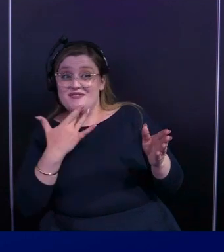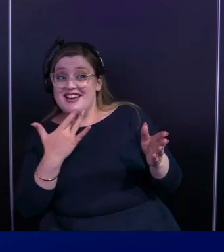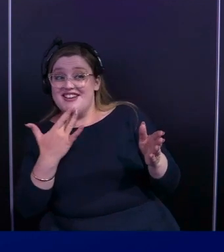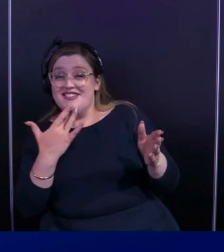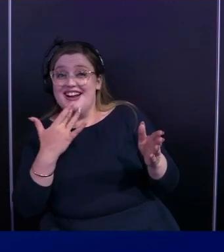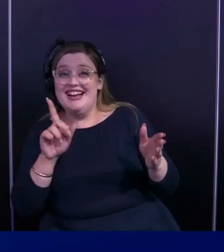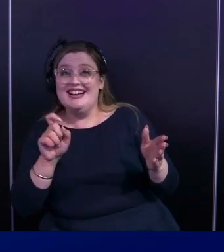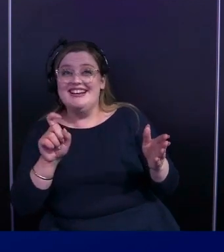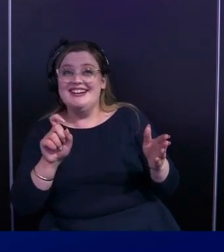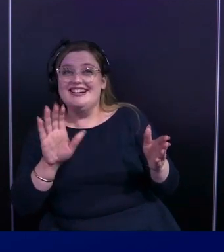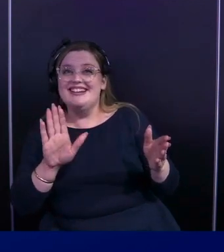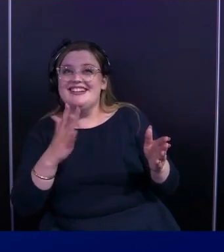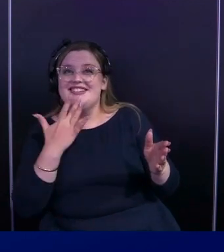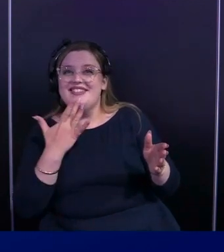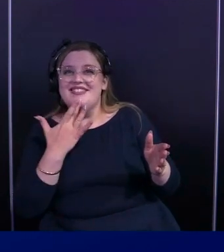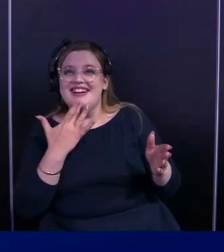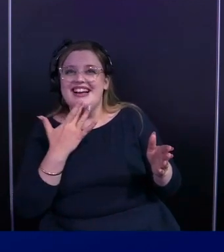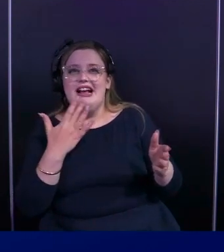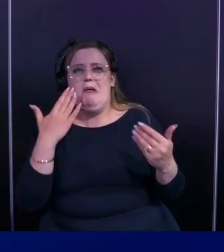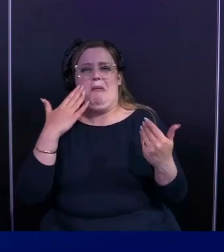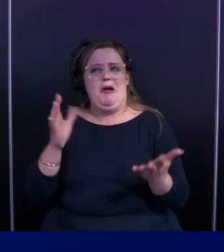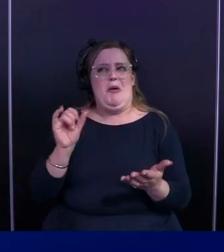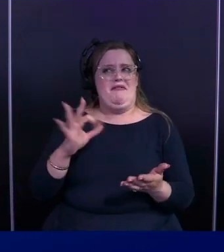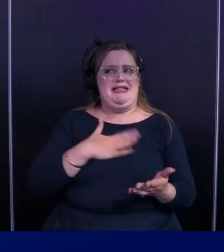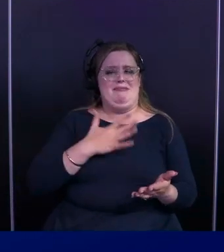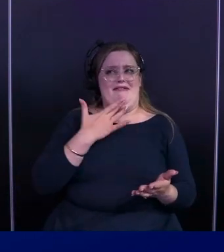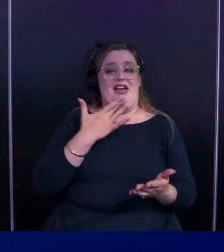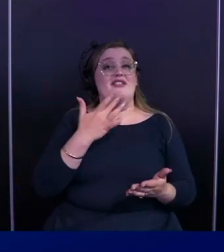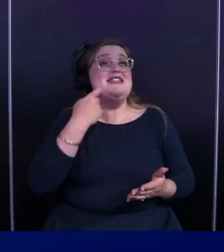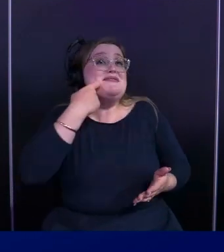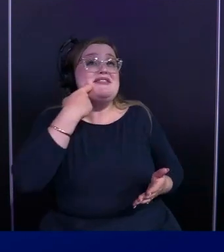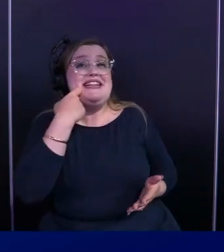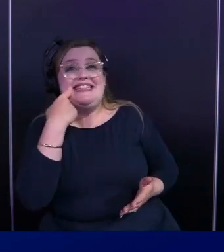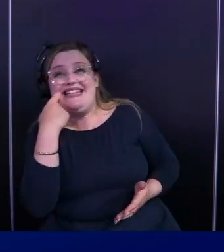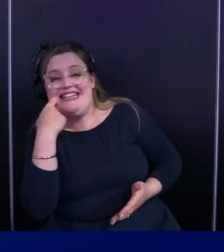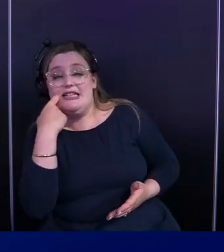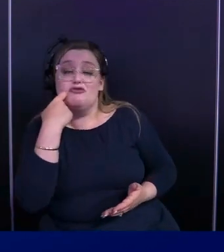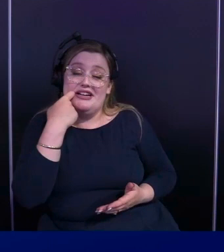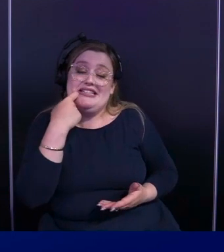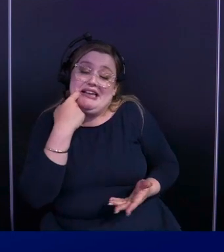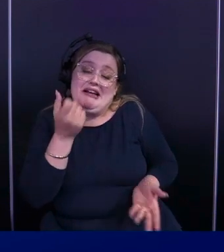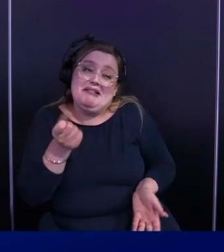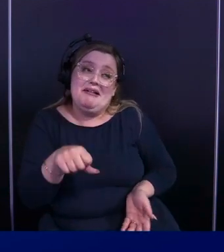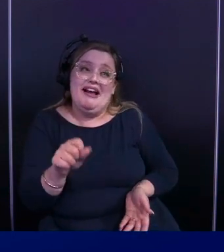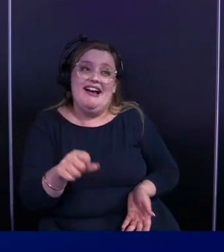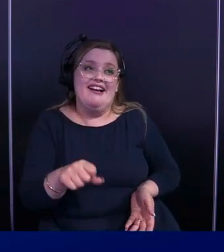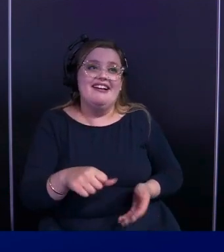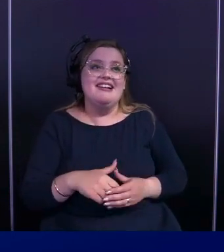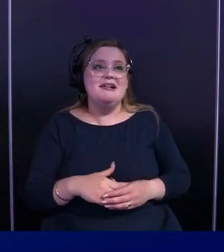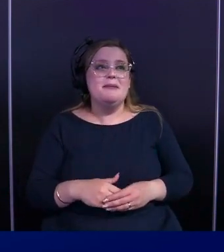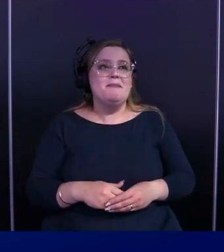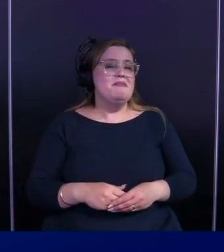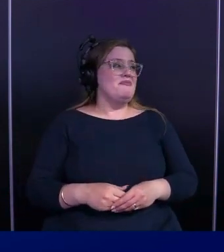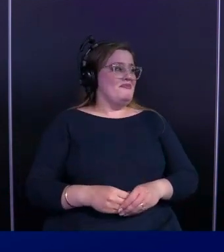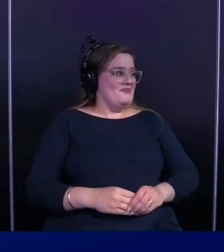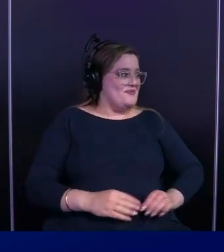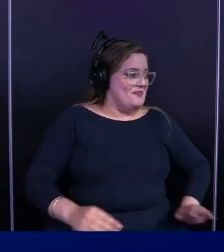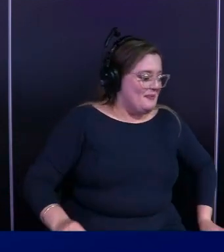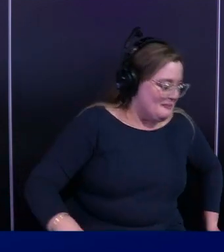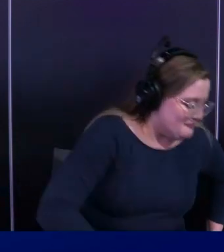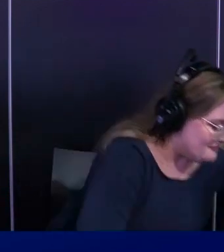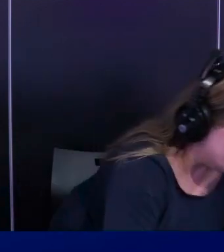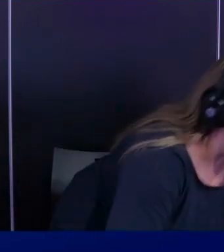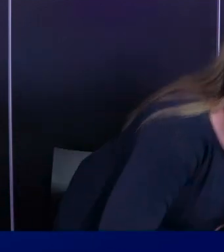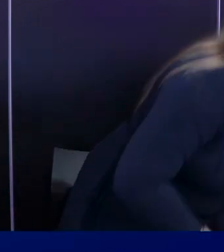favorite? I don't know. This is my favorite. It's the latest, though. It's the latest. It's the latest. Yeah. I would say favorite. Our favorite is always